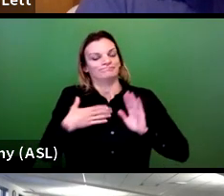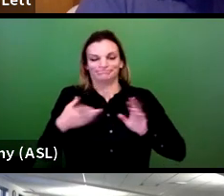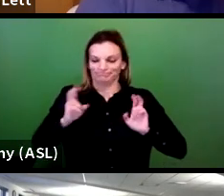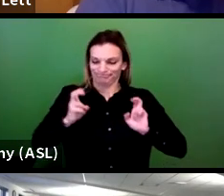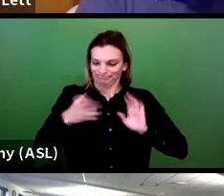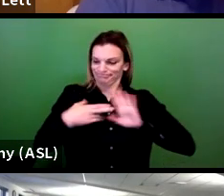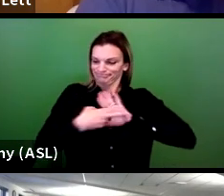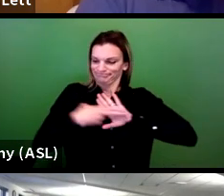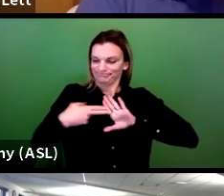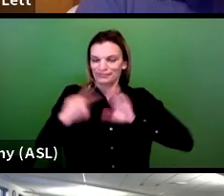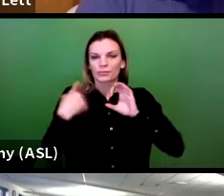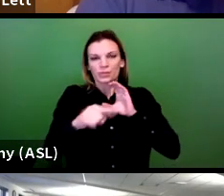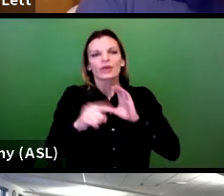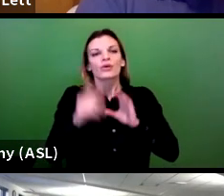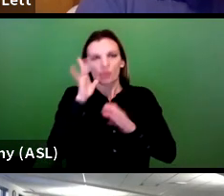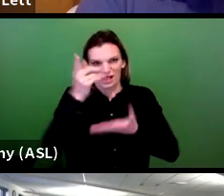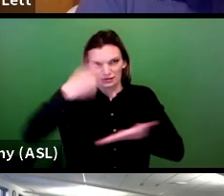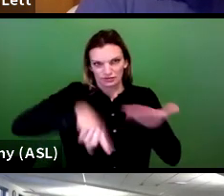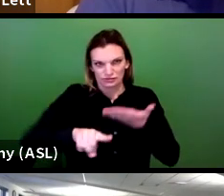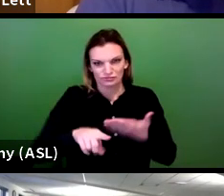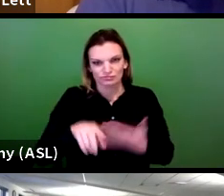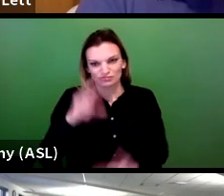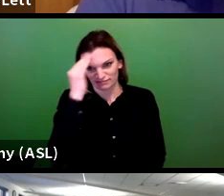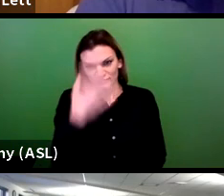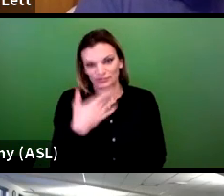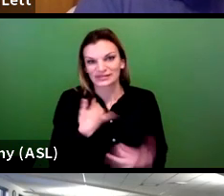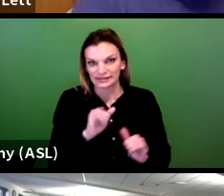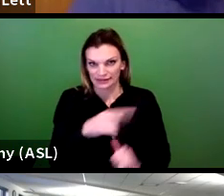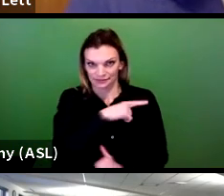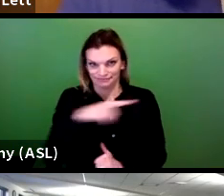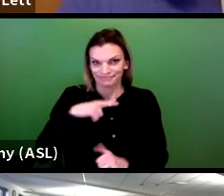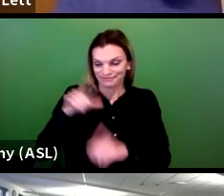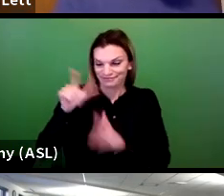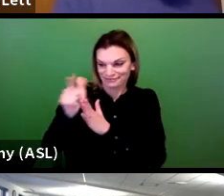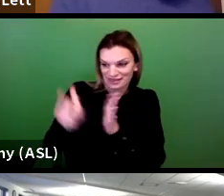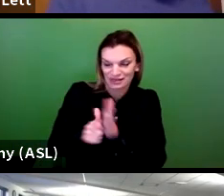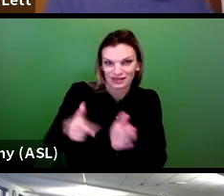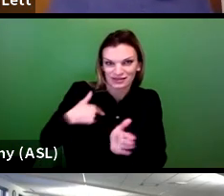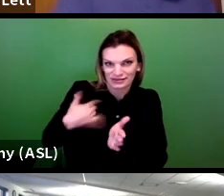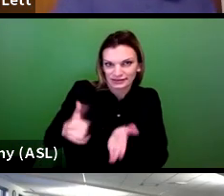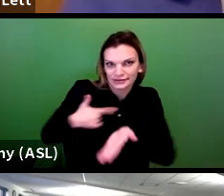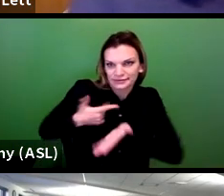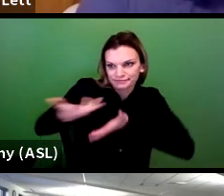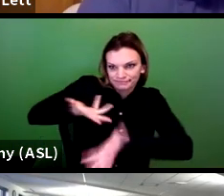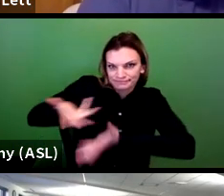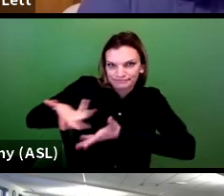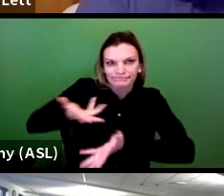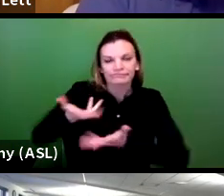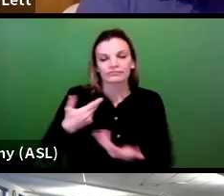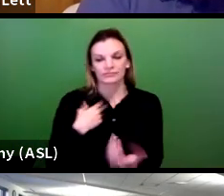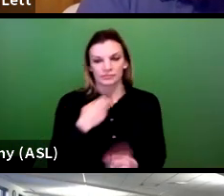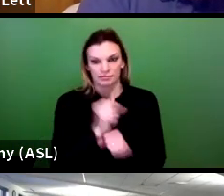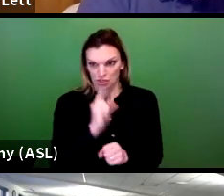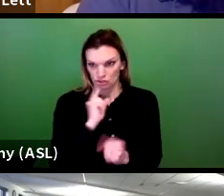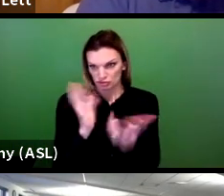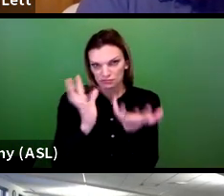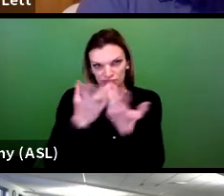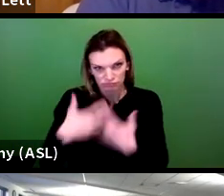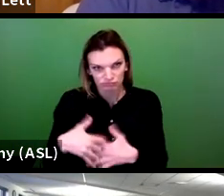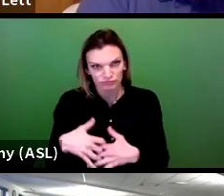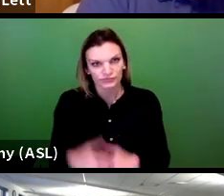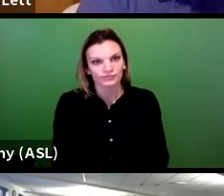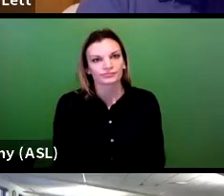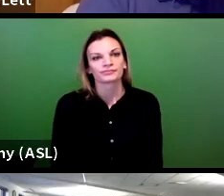more information on that, but we continue to work with the Legislative Council to make sure that that happens.